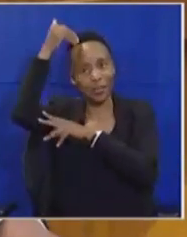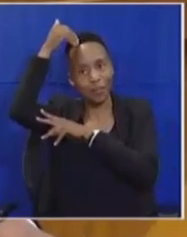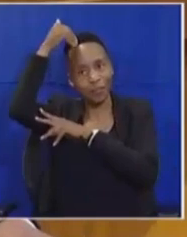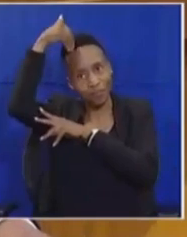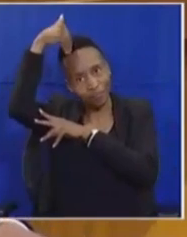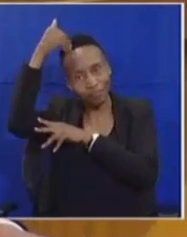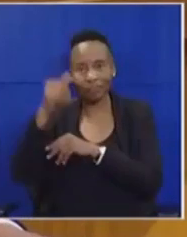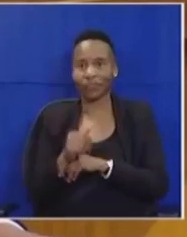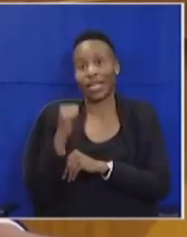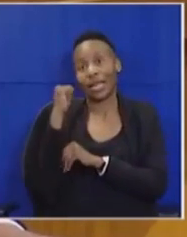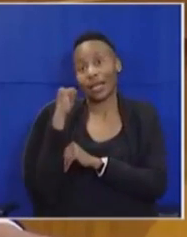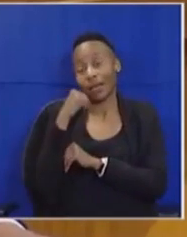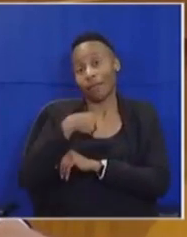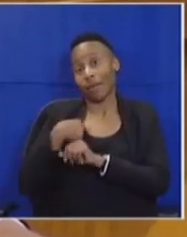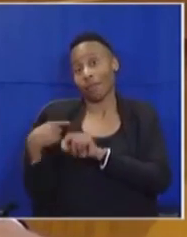had occasion